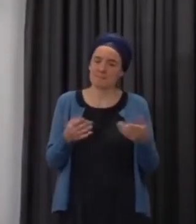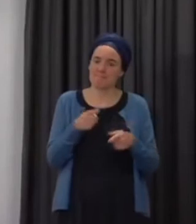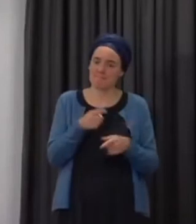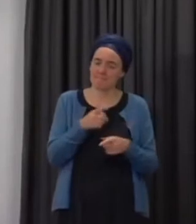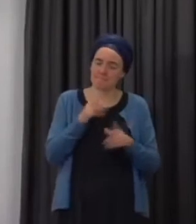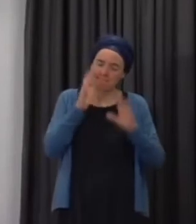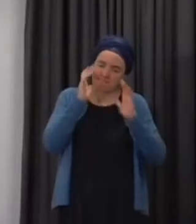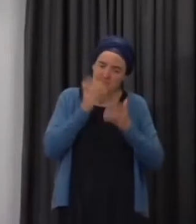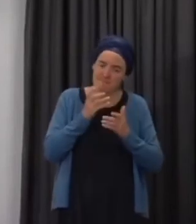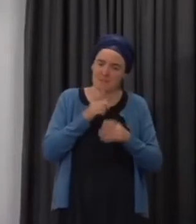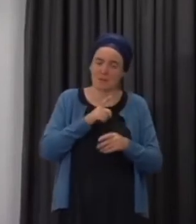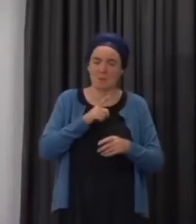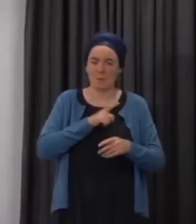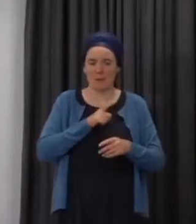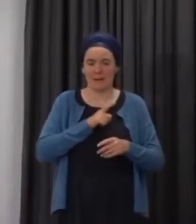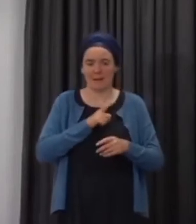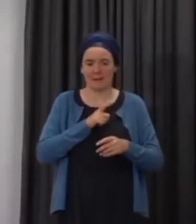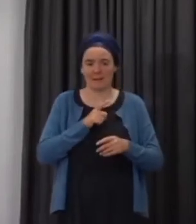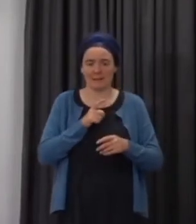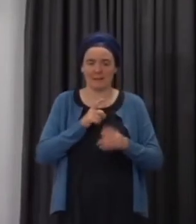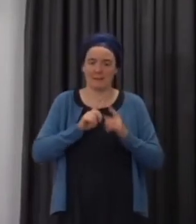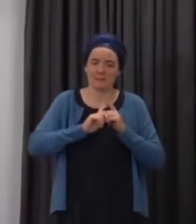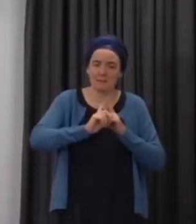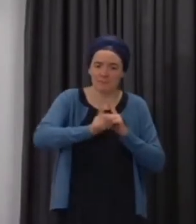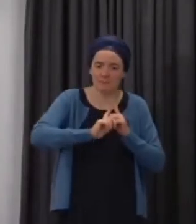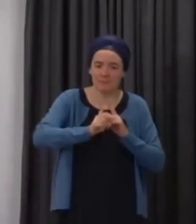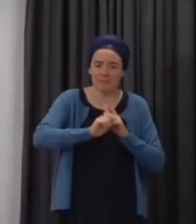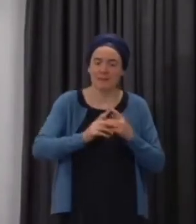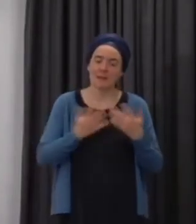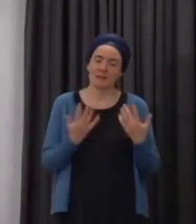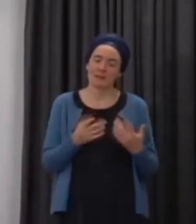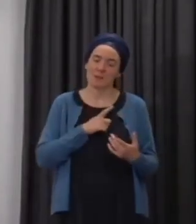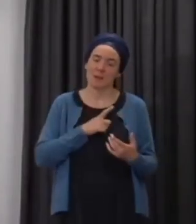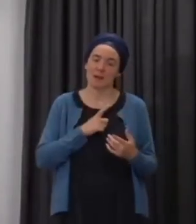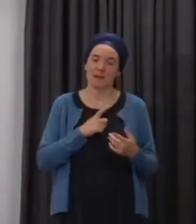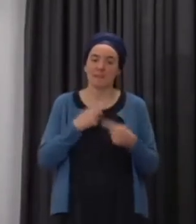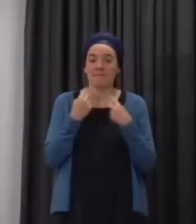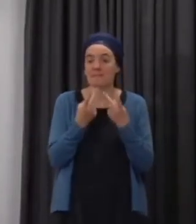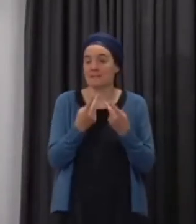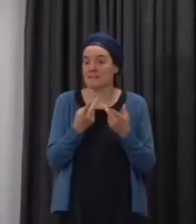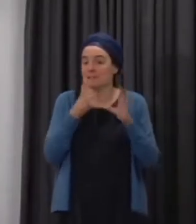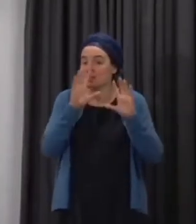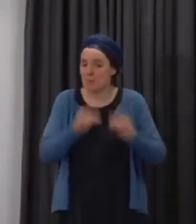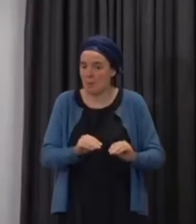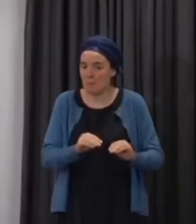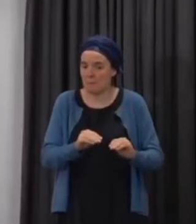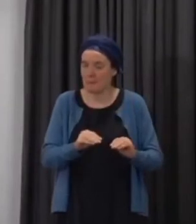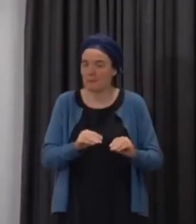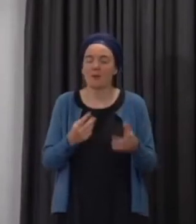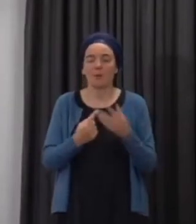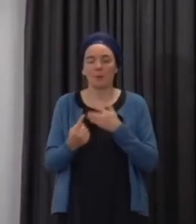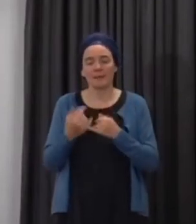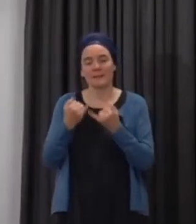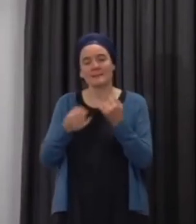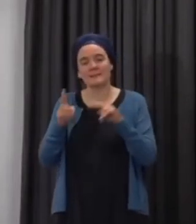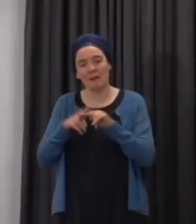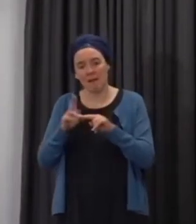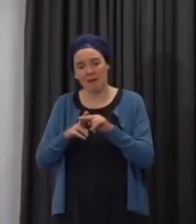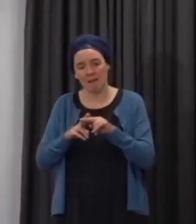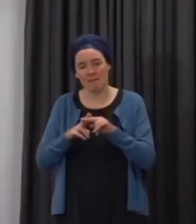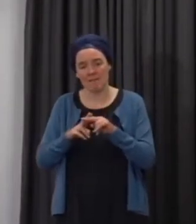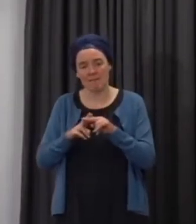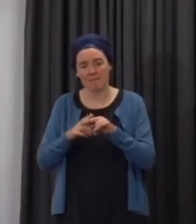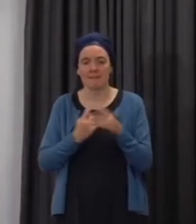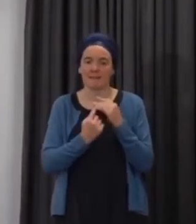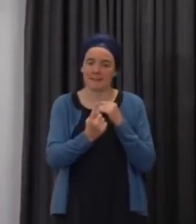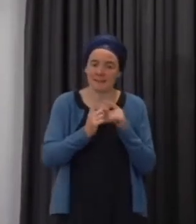are hardly any visits allowed into care homes. And that's why in the summary of evidence around care home testing, you'll note the points that are